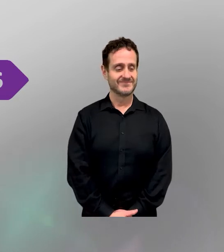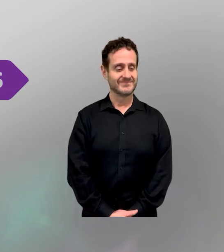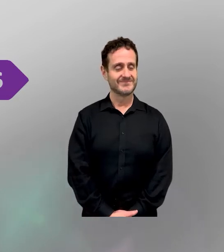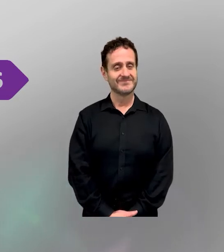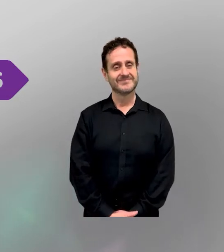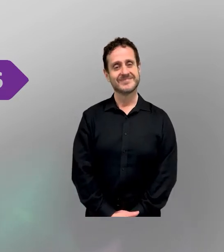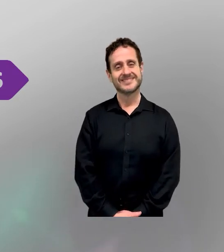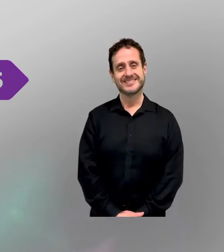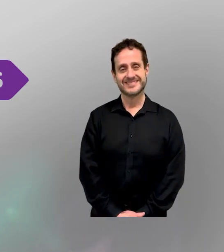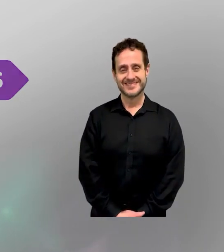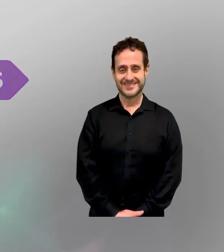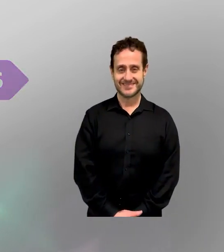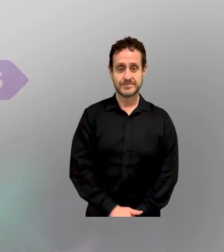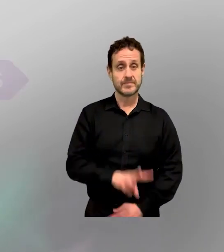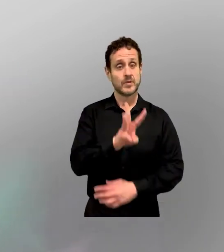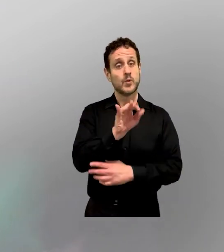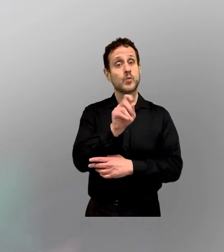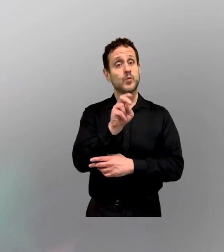Jones Day.